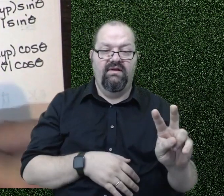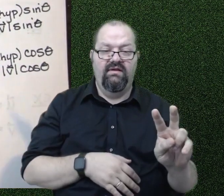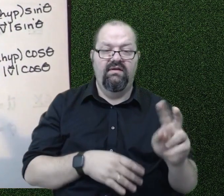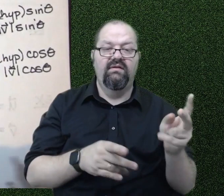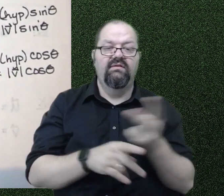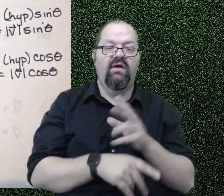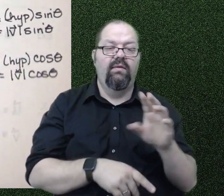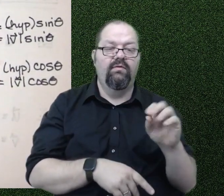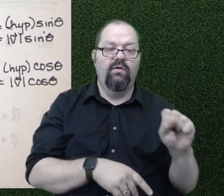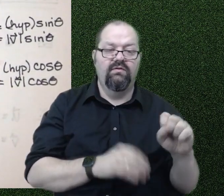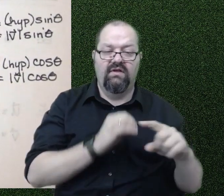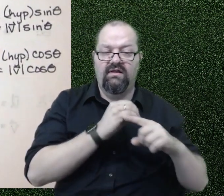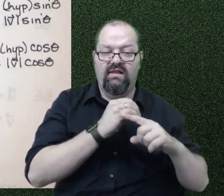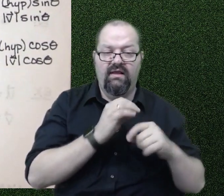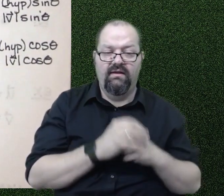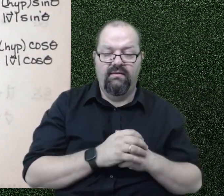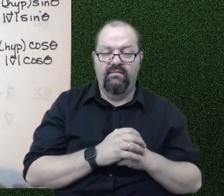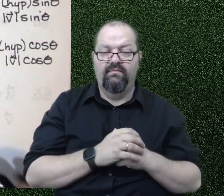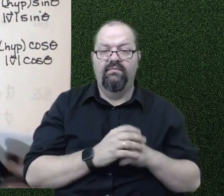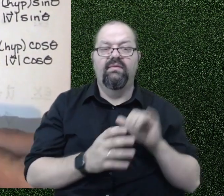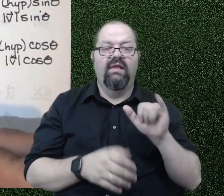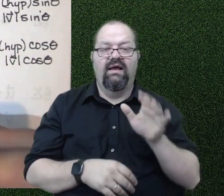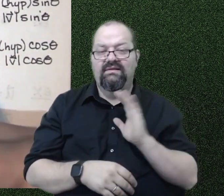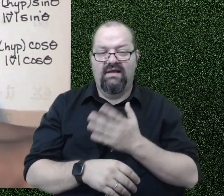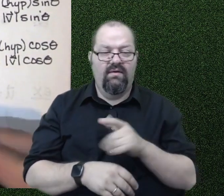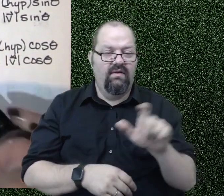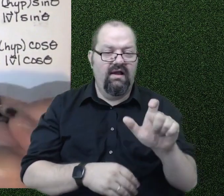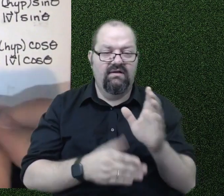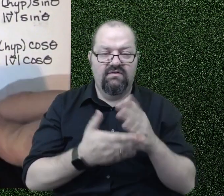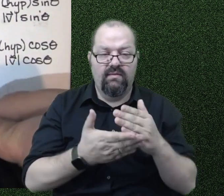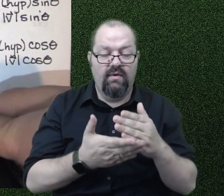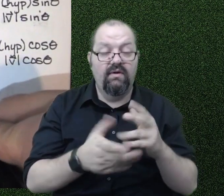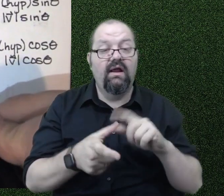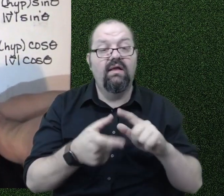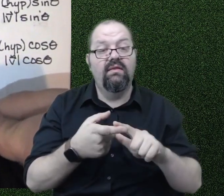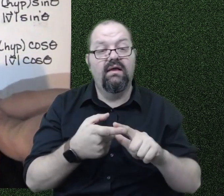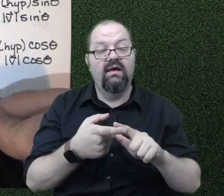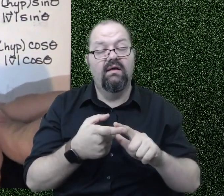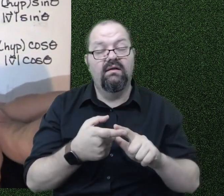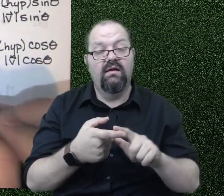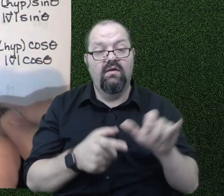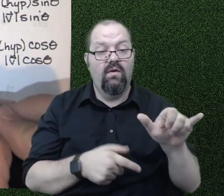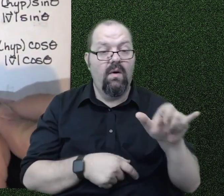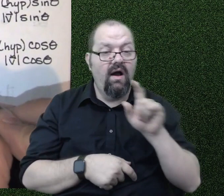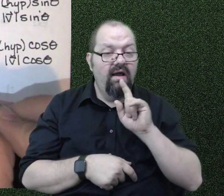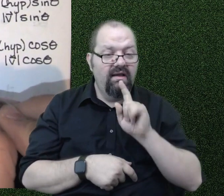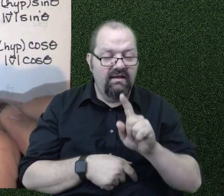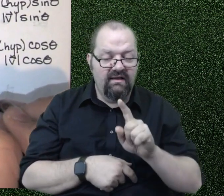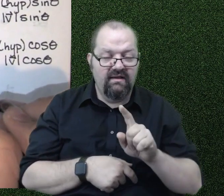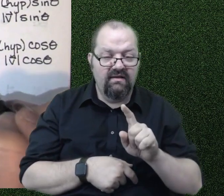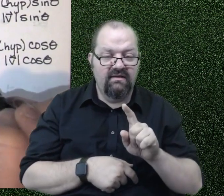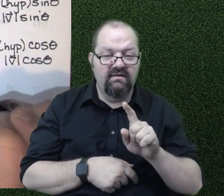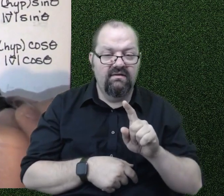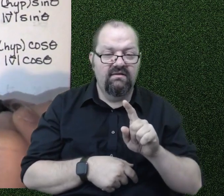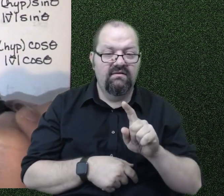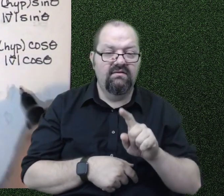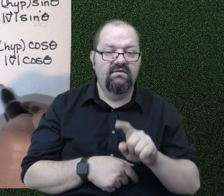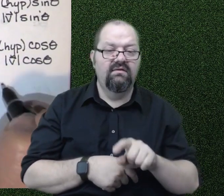theta. That's my x component. And v's y component is the magnitude of v times sine of